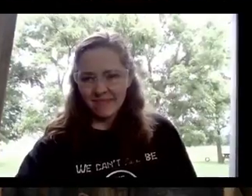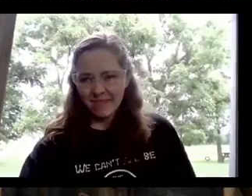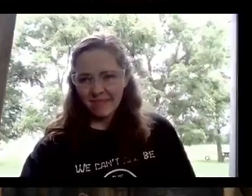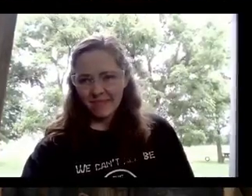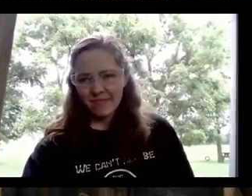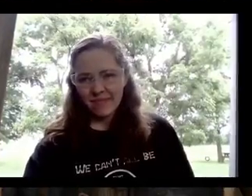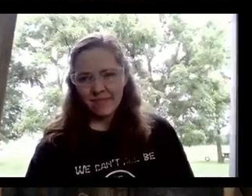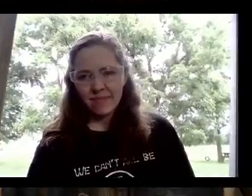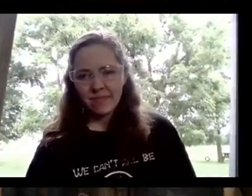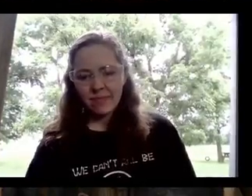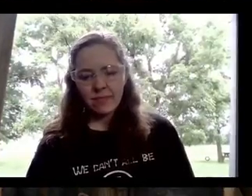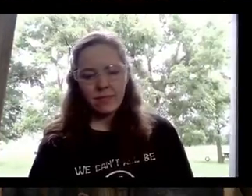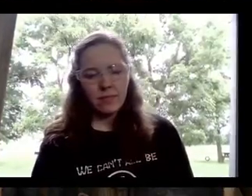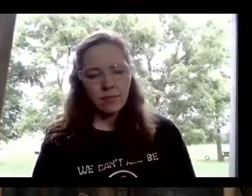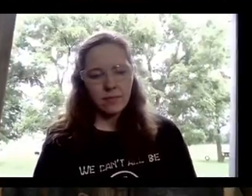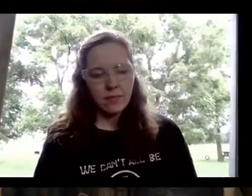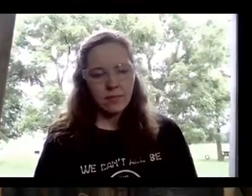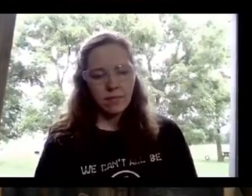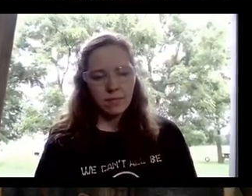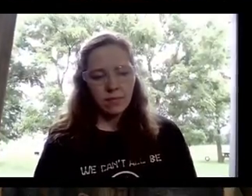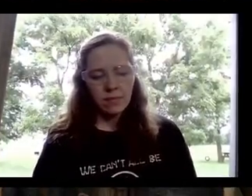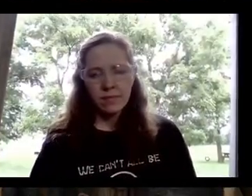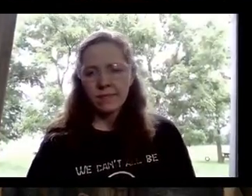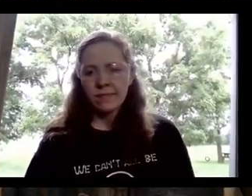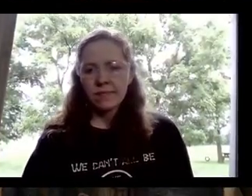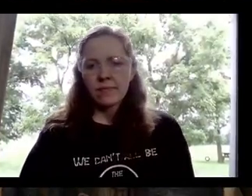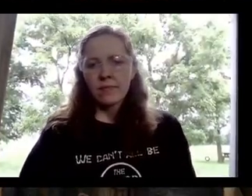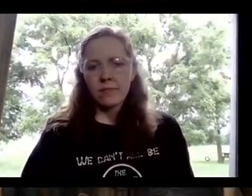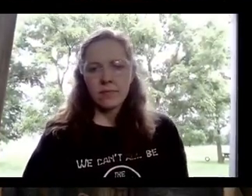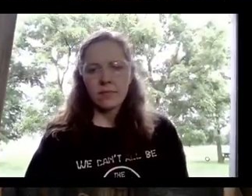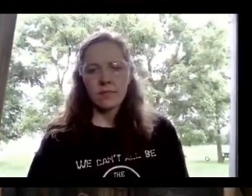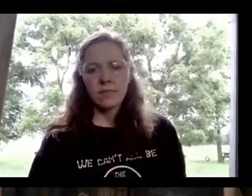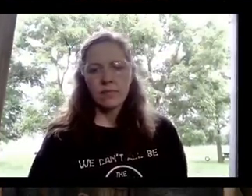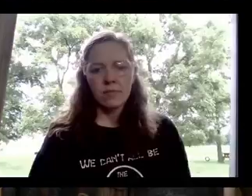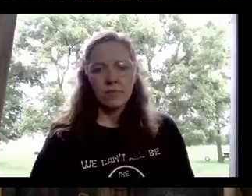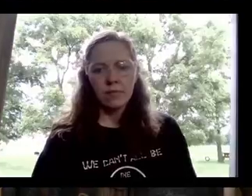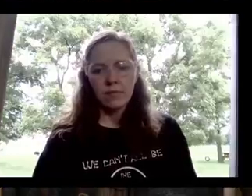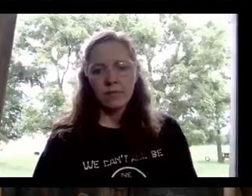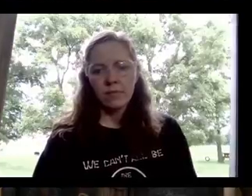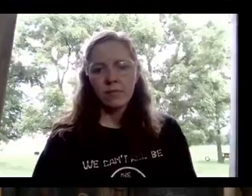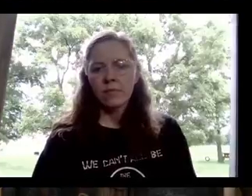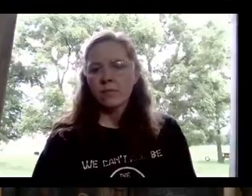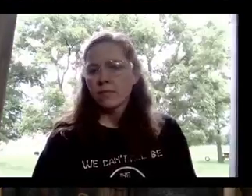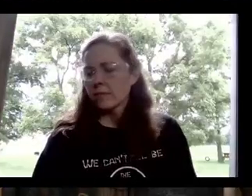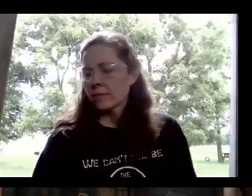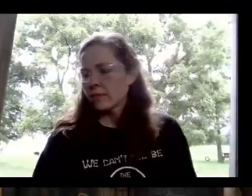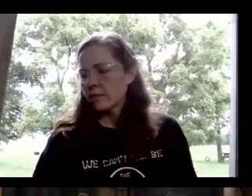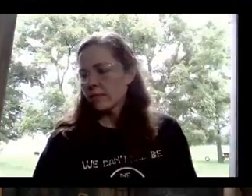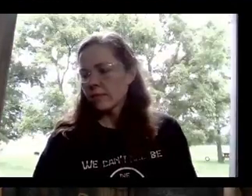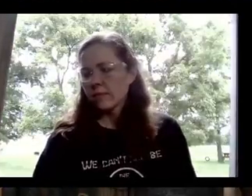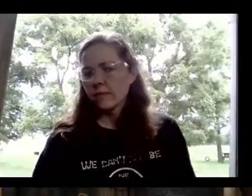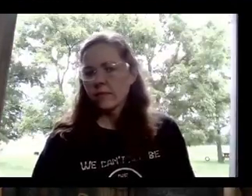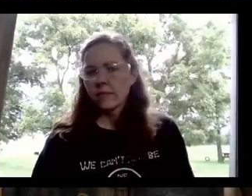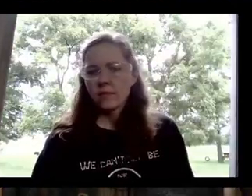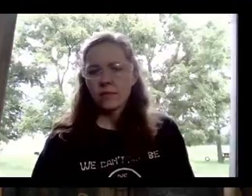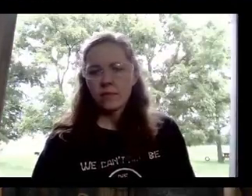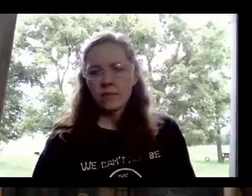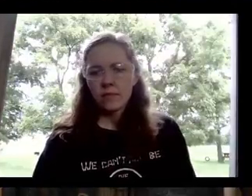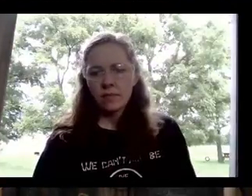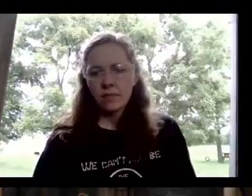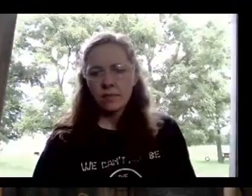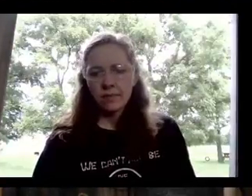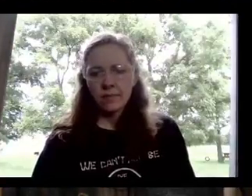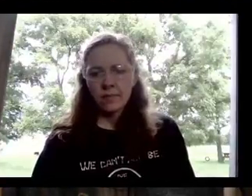And the only reason why I'm using it here is because if you look at some older textbooks, they use the term